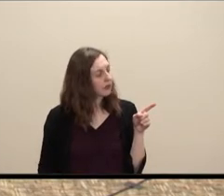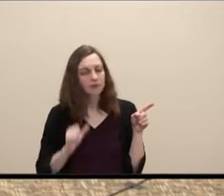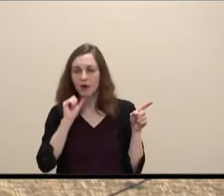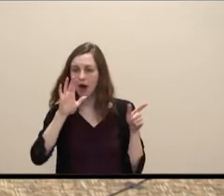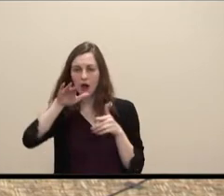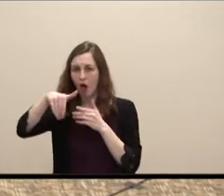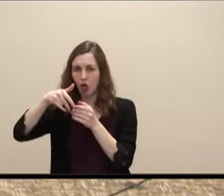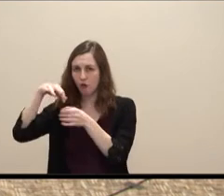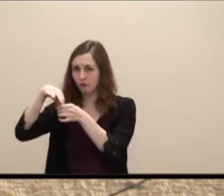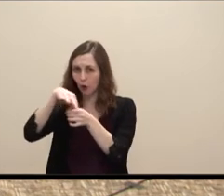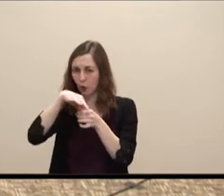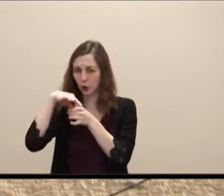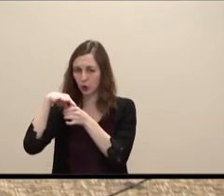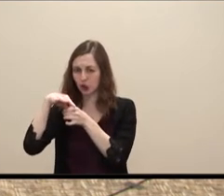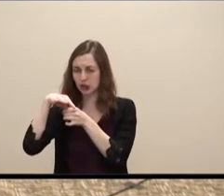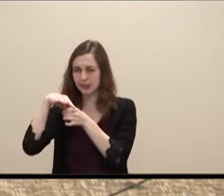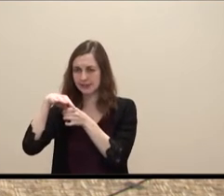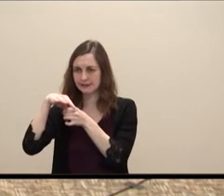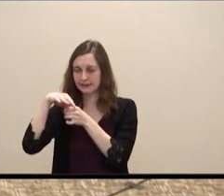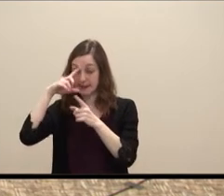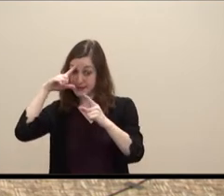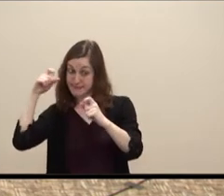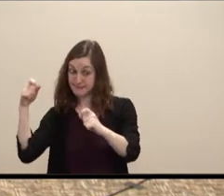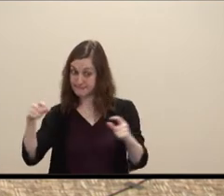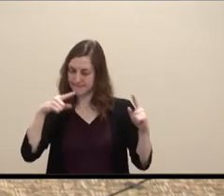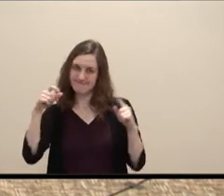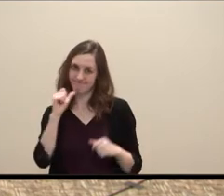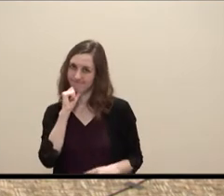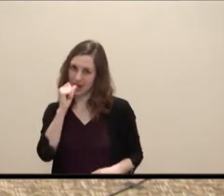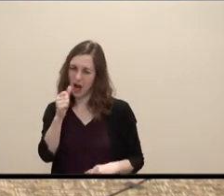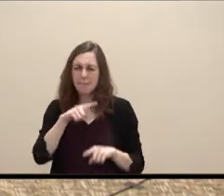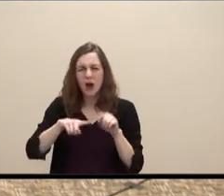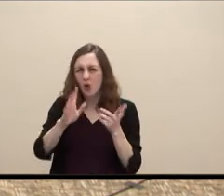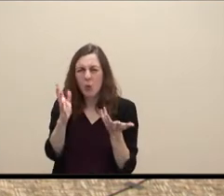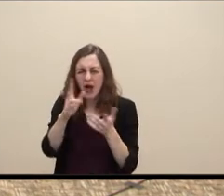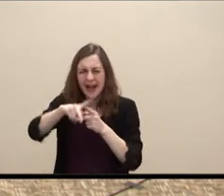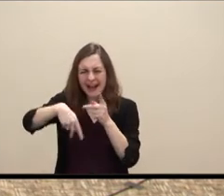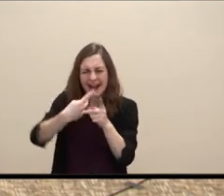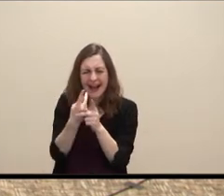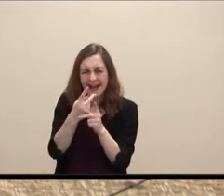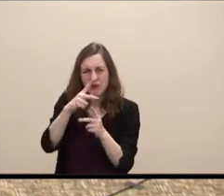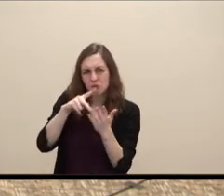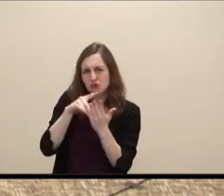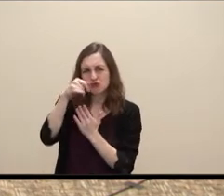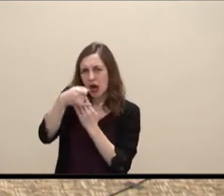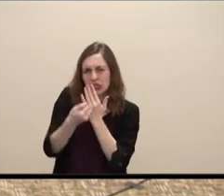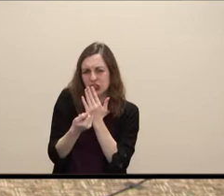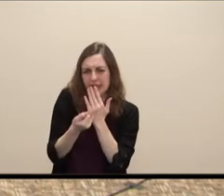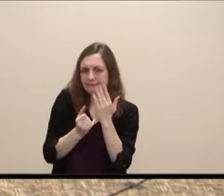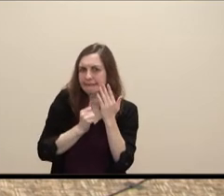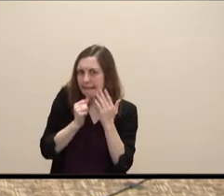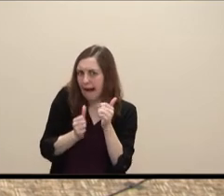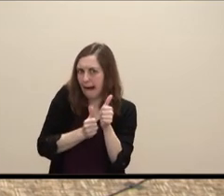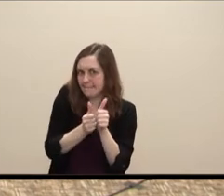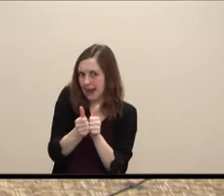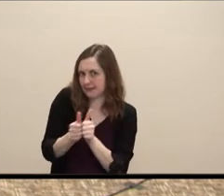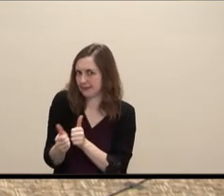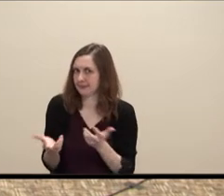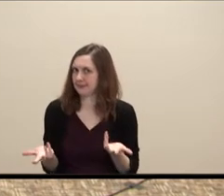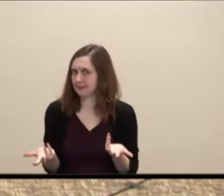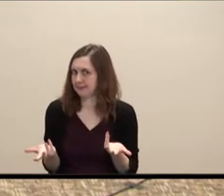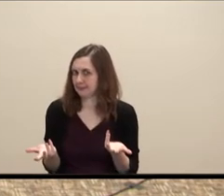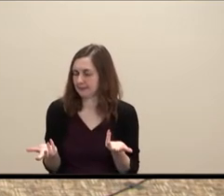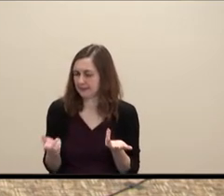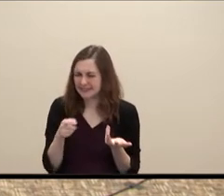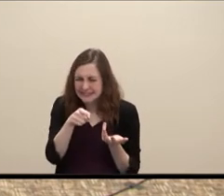what sort of projects aren't making it? Is there a pattern there that you identified just in your analysis? The stuff that's not passing, the line